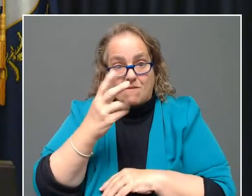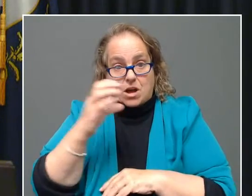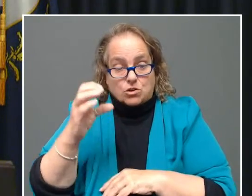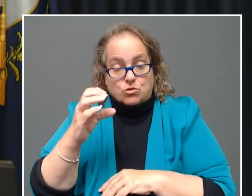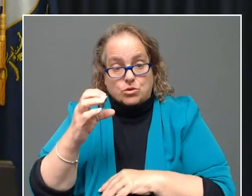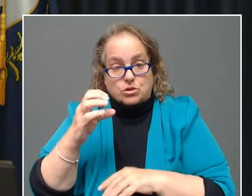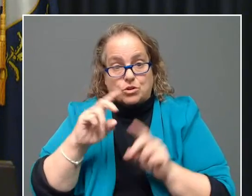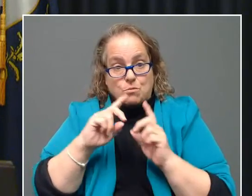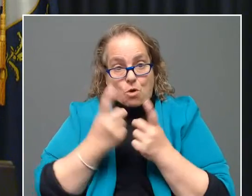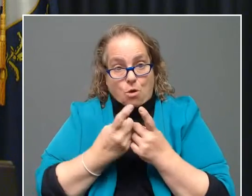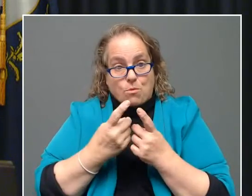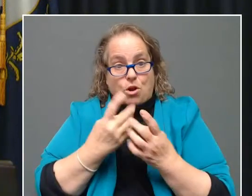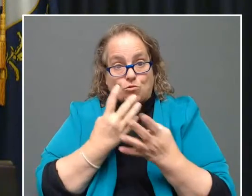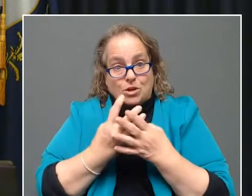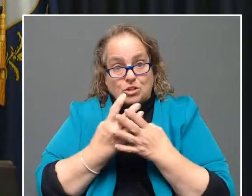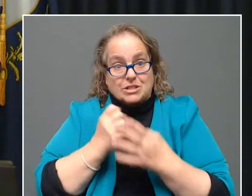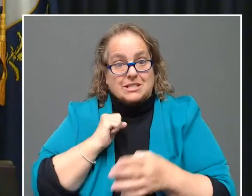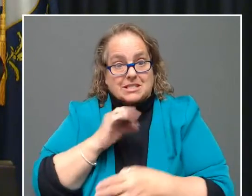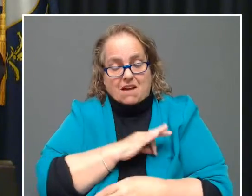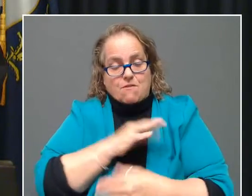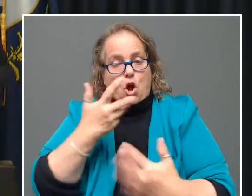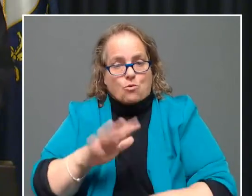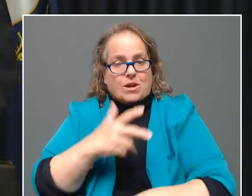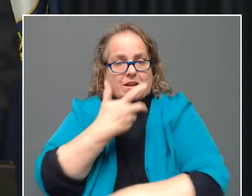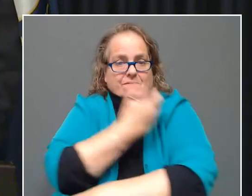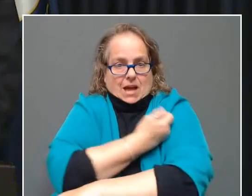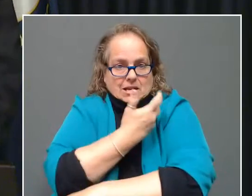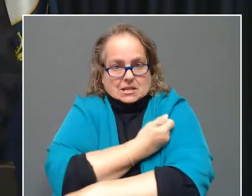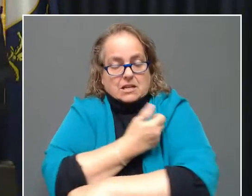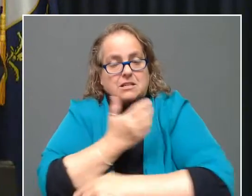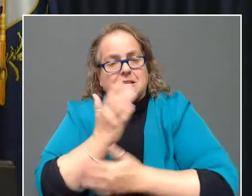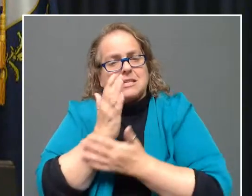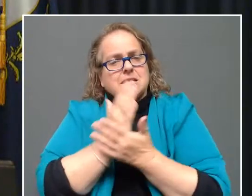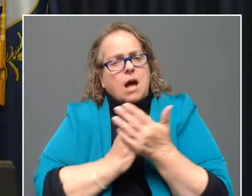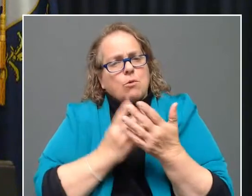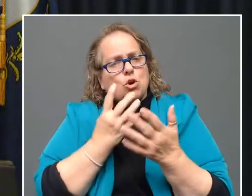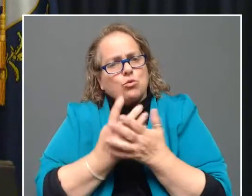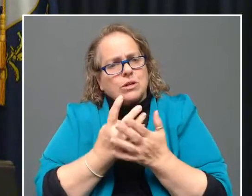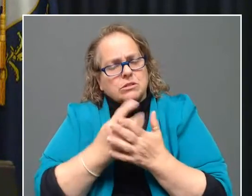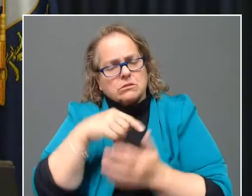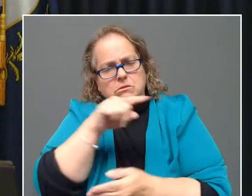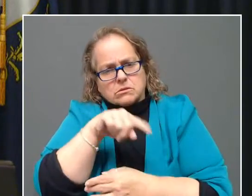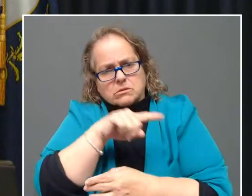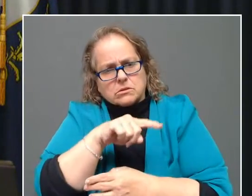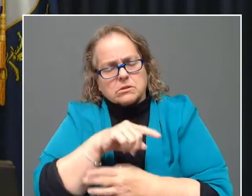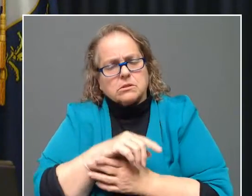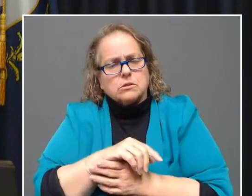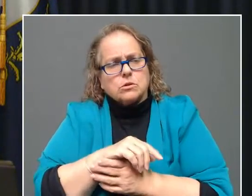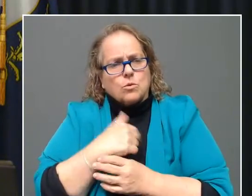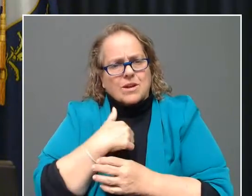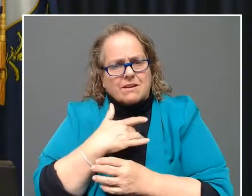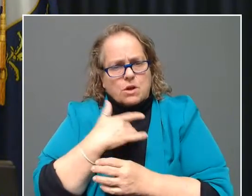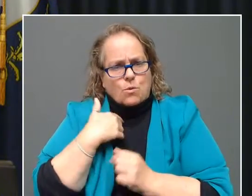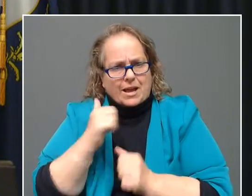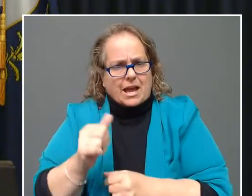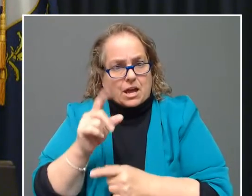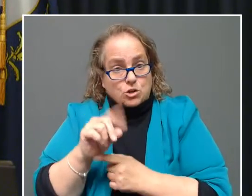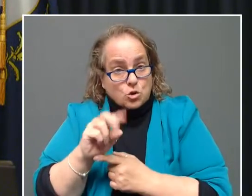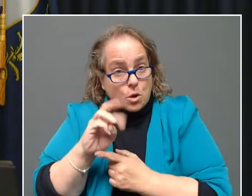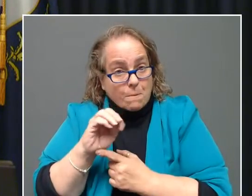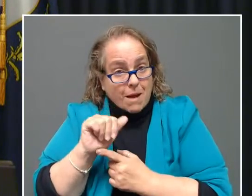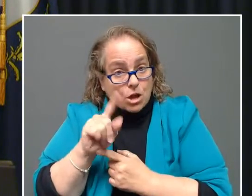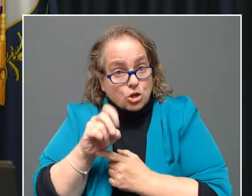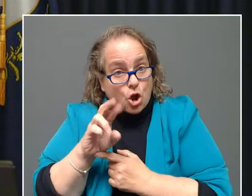staff have been vaccinated. There may be some institutions where we believe we could do Moderna or Pfizer.